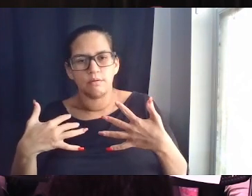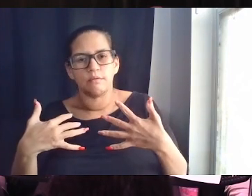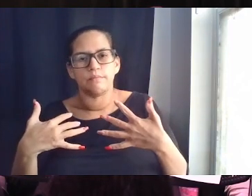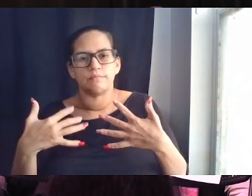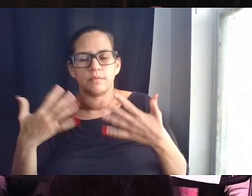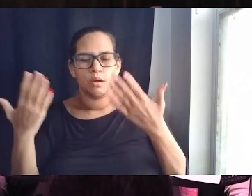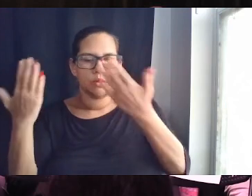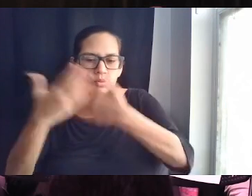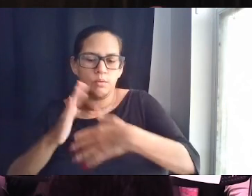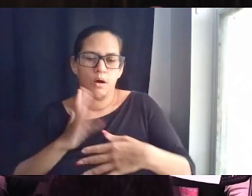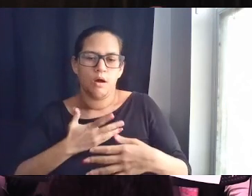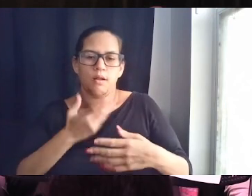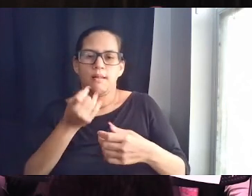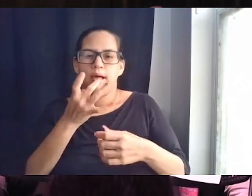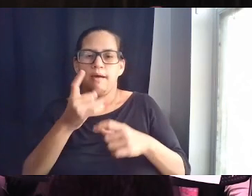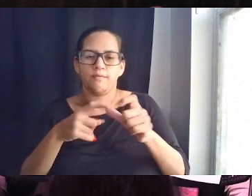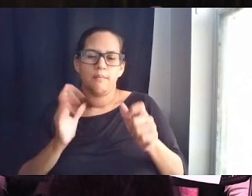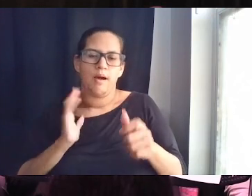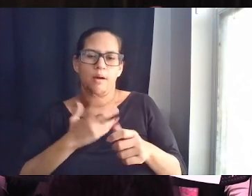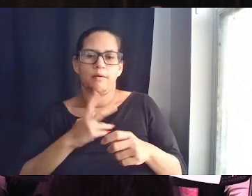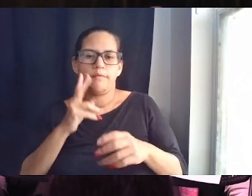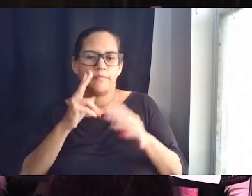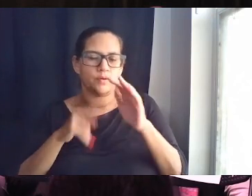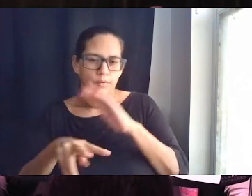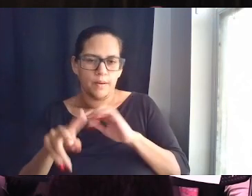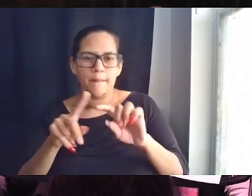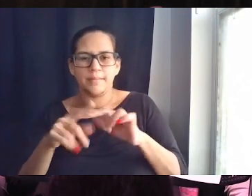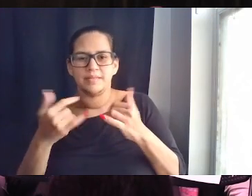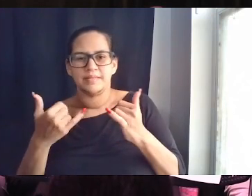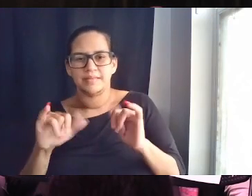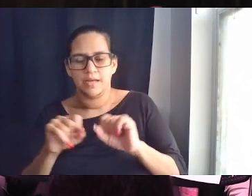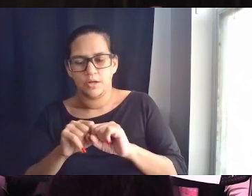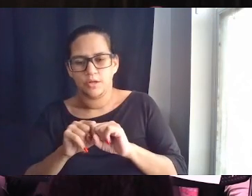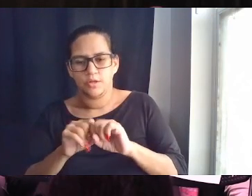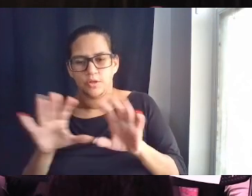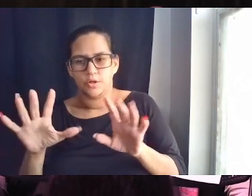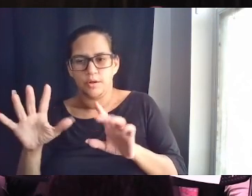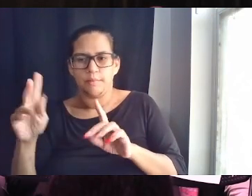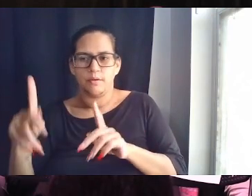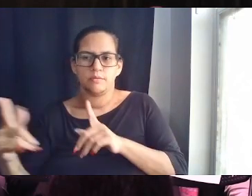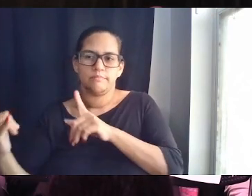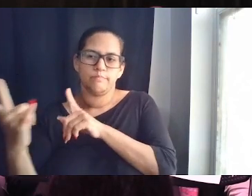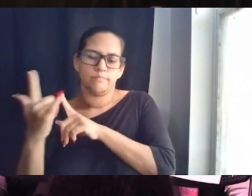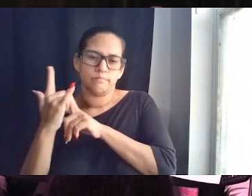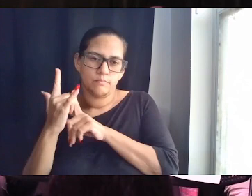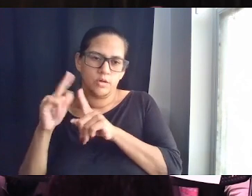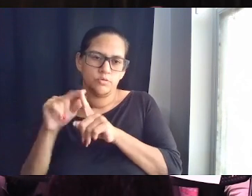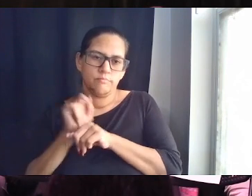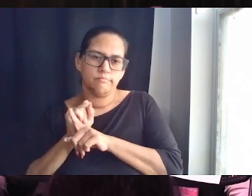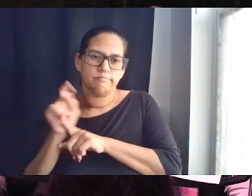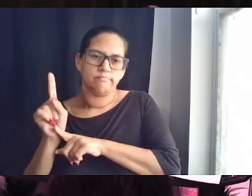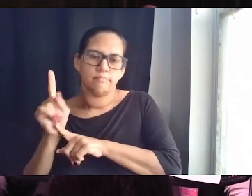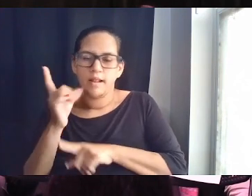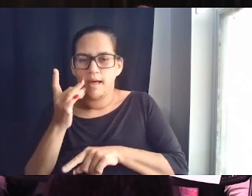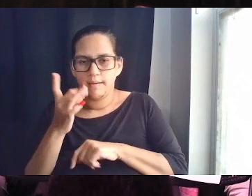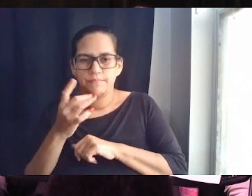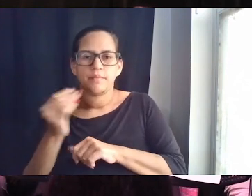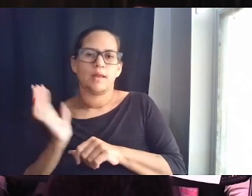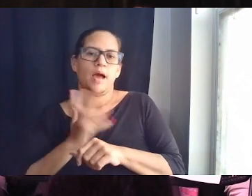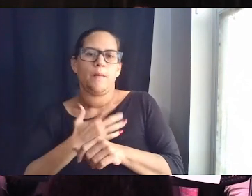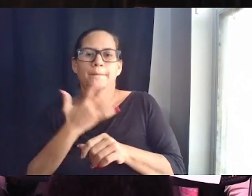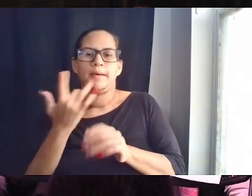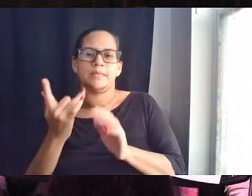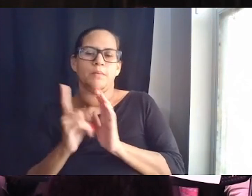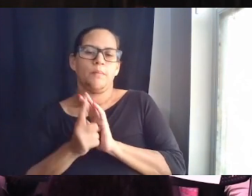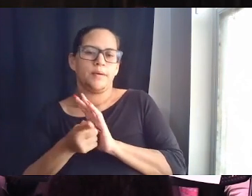view, but there's still a clear-eyed, loving person to beam it back. In our best moments, we are